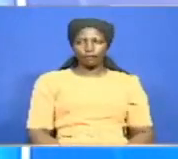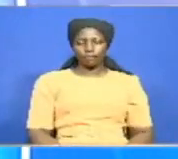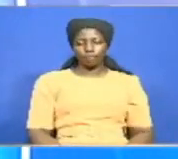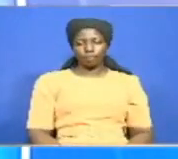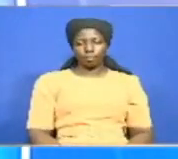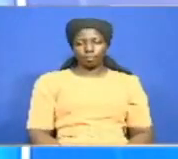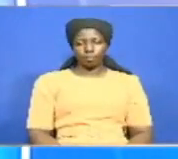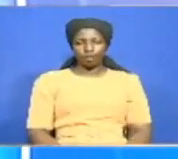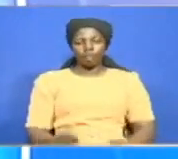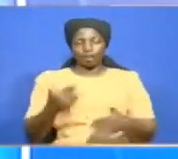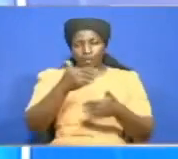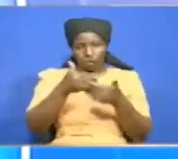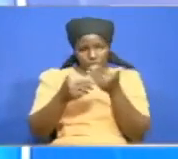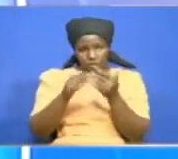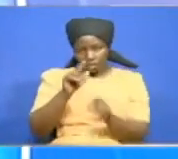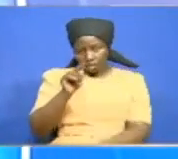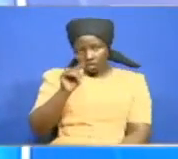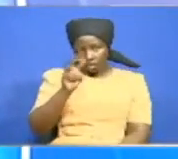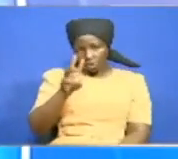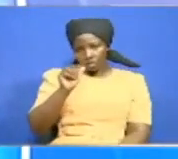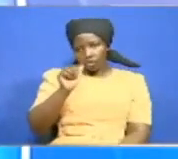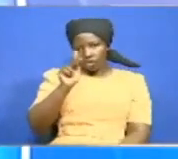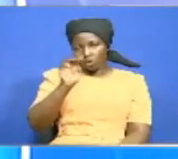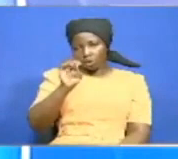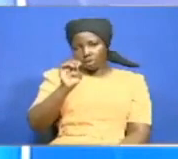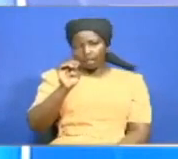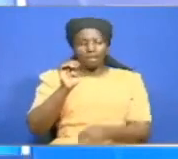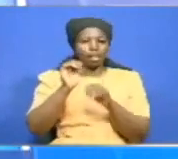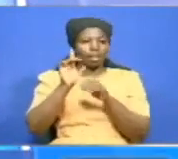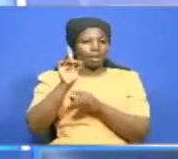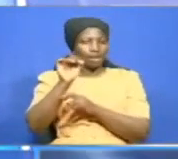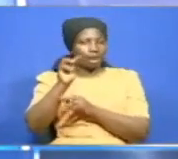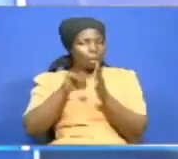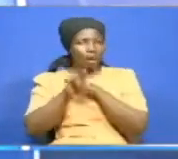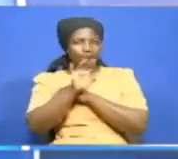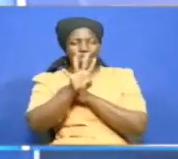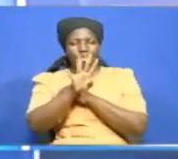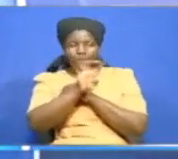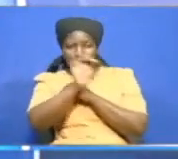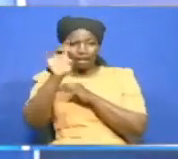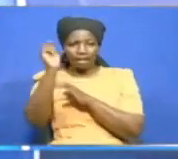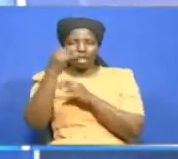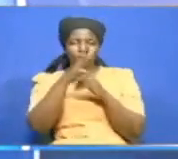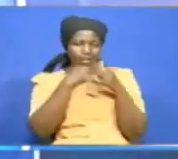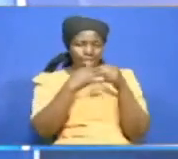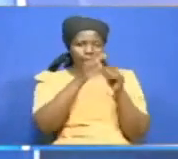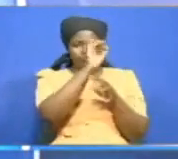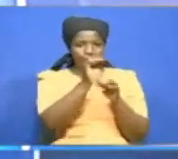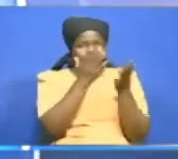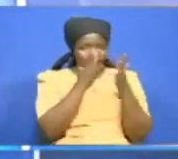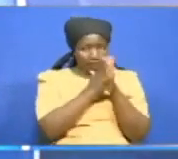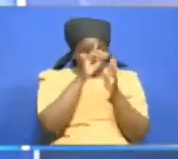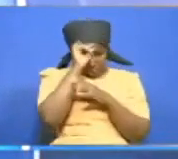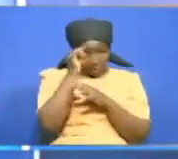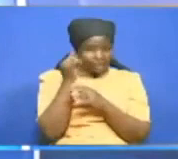The construction of the Thwake multi-purpose dam in the eastern Kenya is 48% complete, with the government estimating that